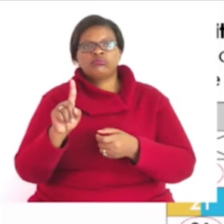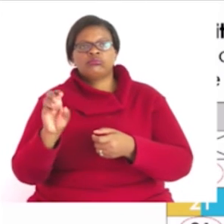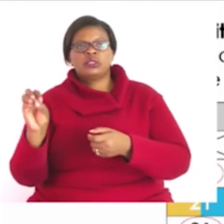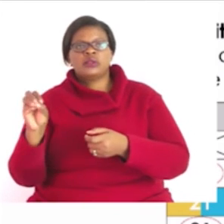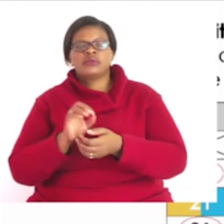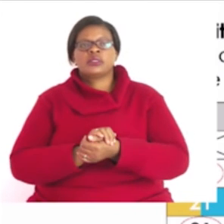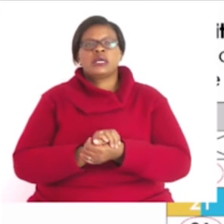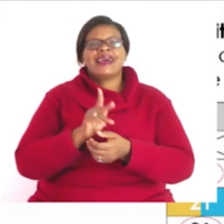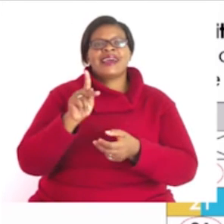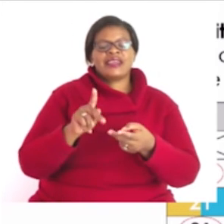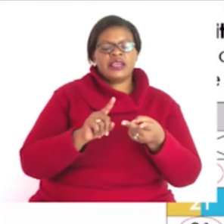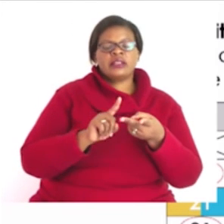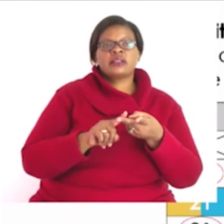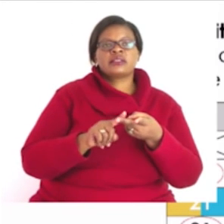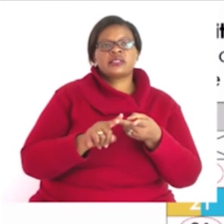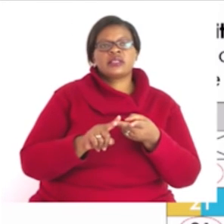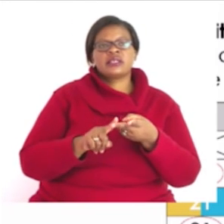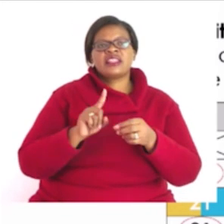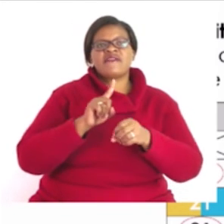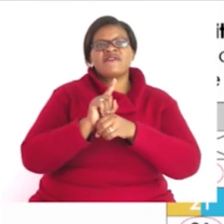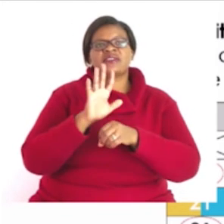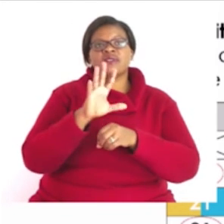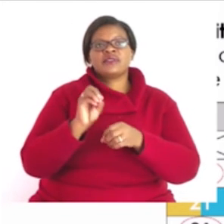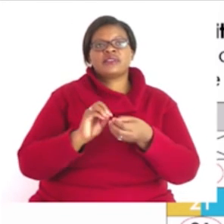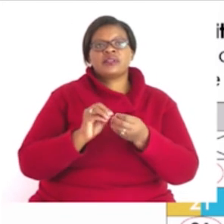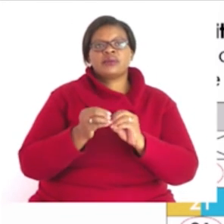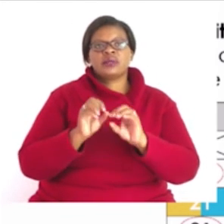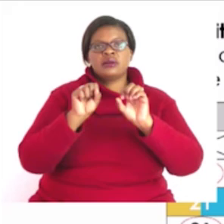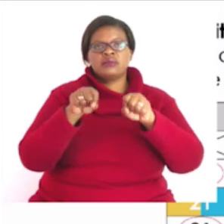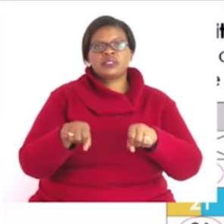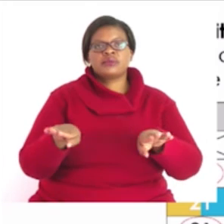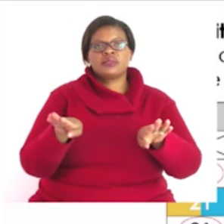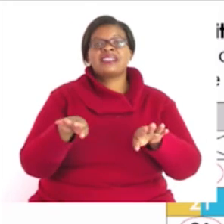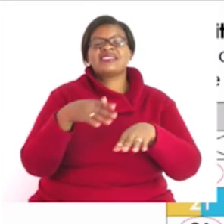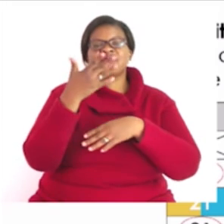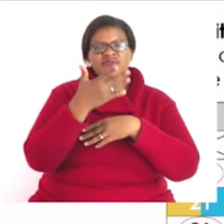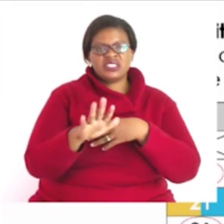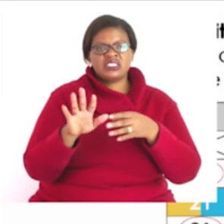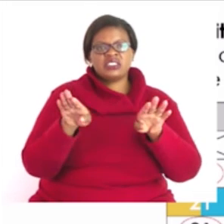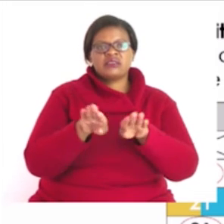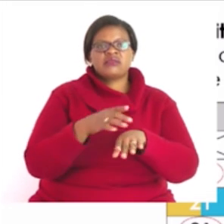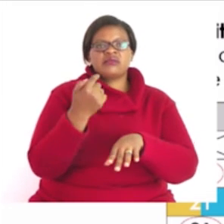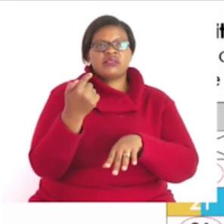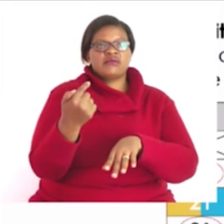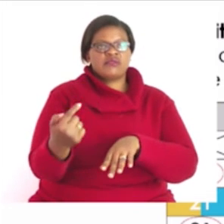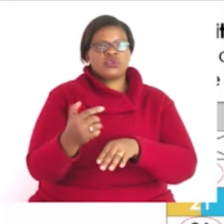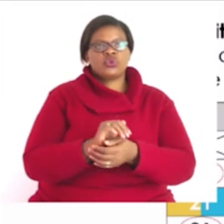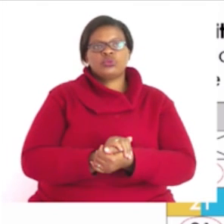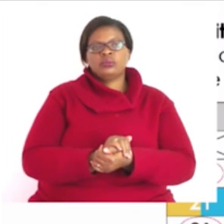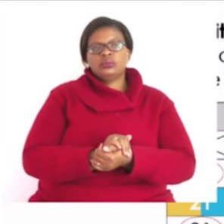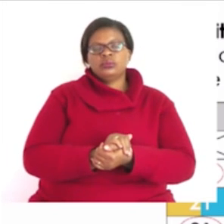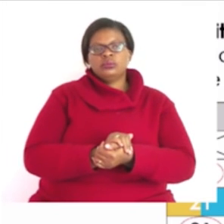Now, it also says that the first 50 numbers have been done for you. Okay? Now, there is